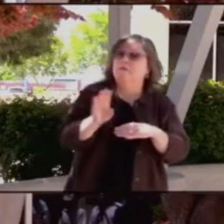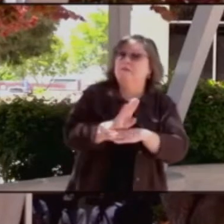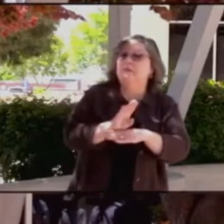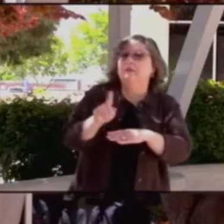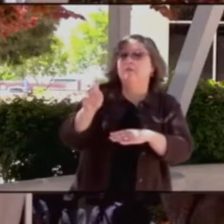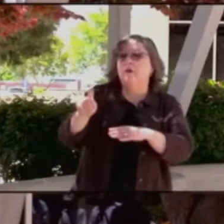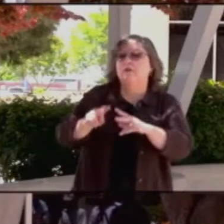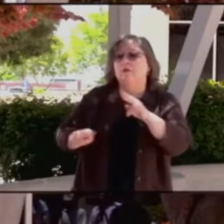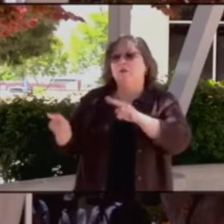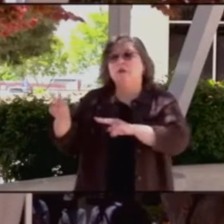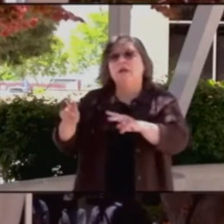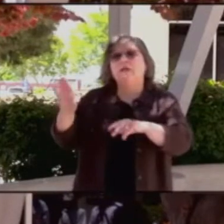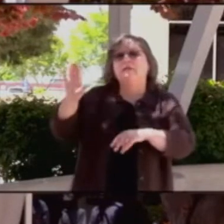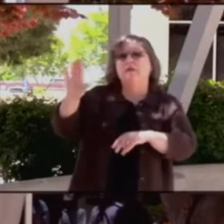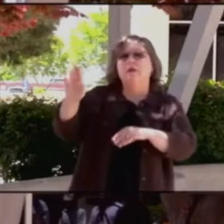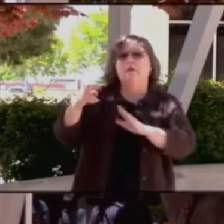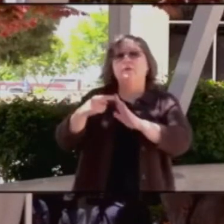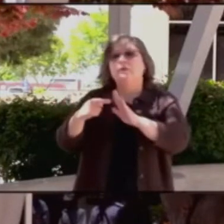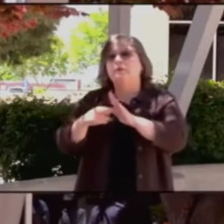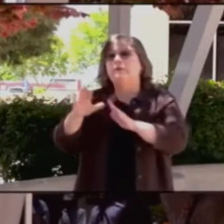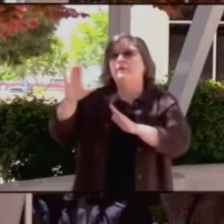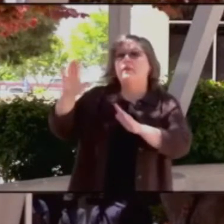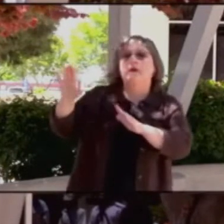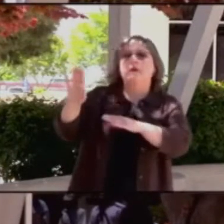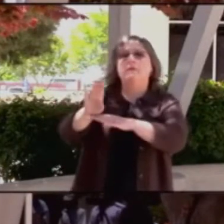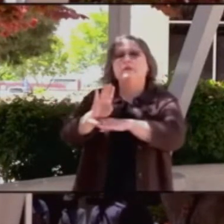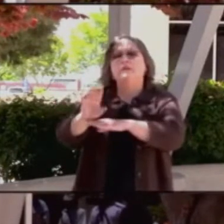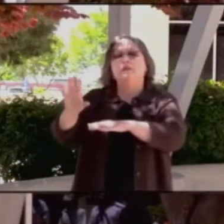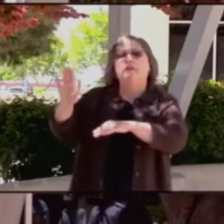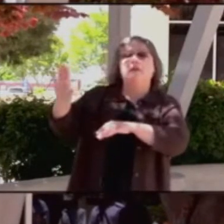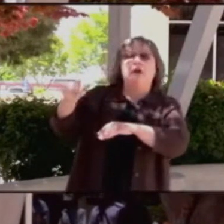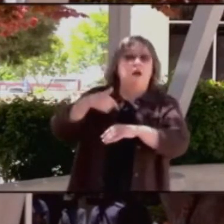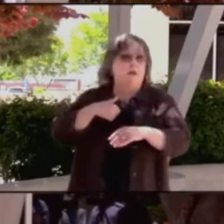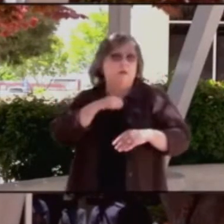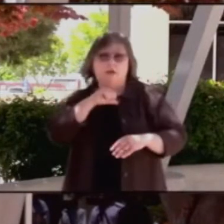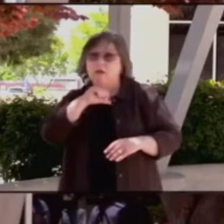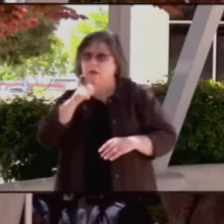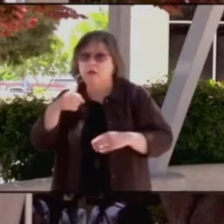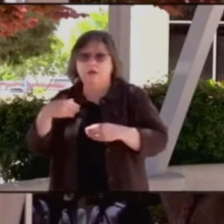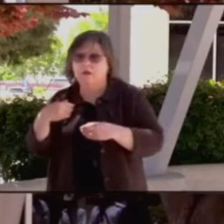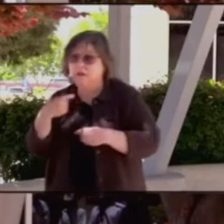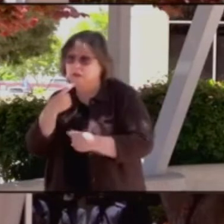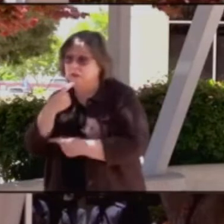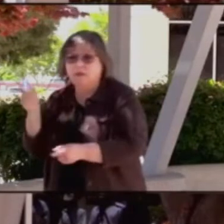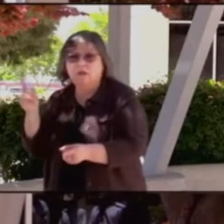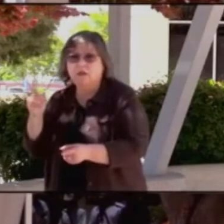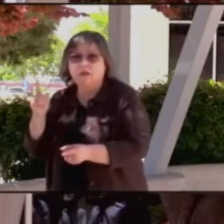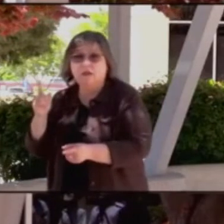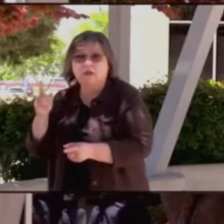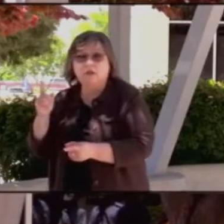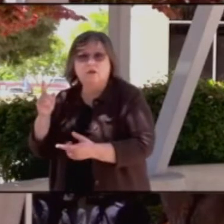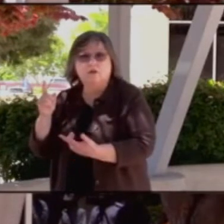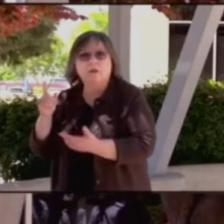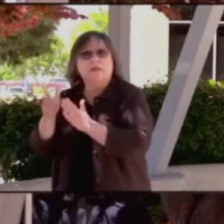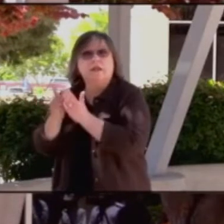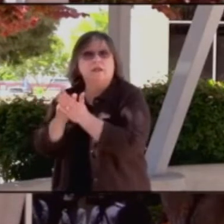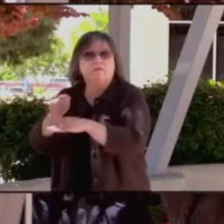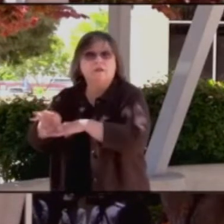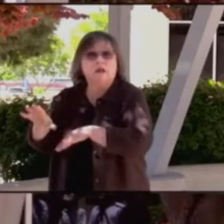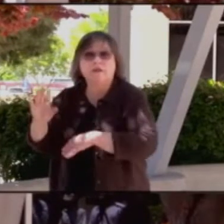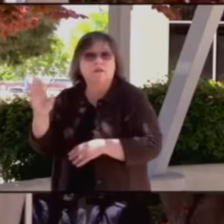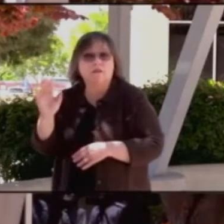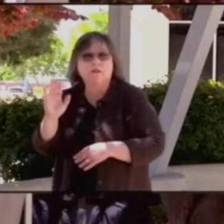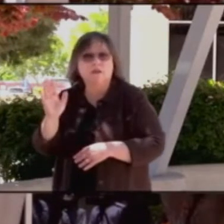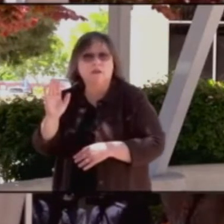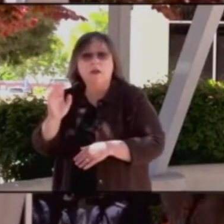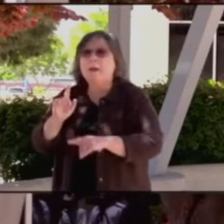I'm not in a place to give them individual legal advice. But in general, that's something that businesses can